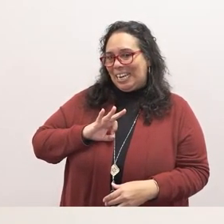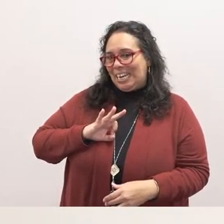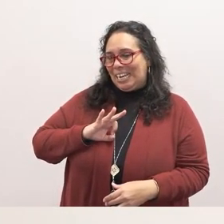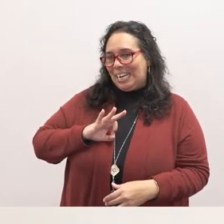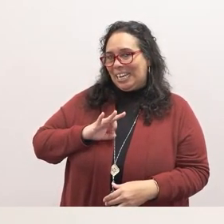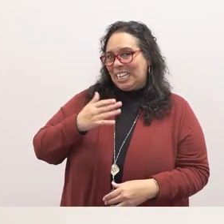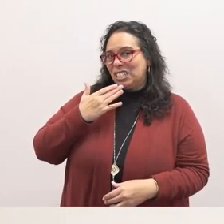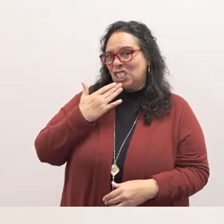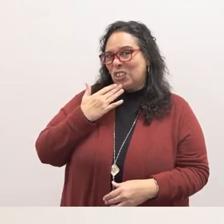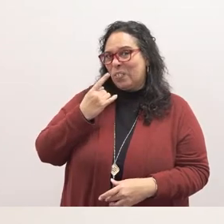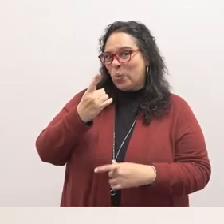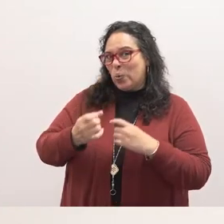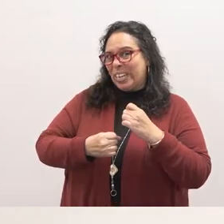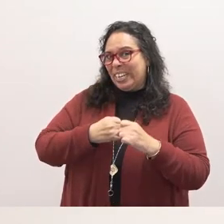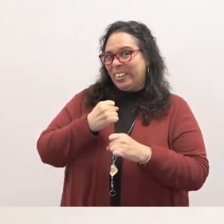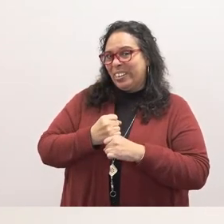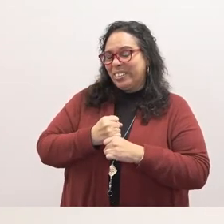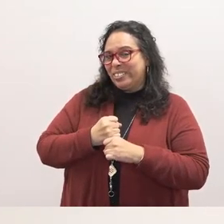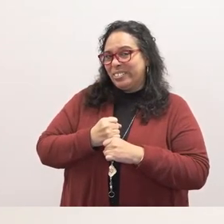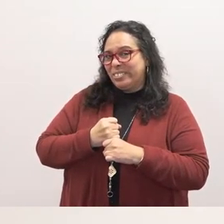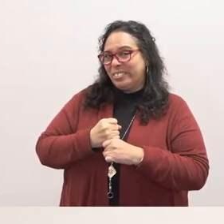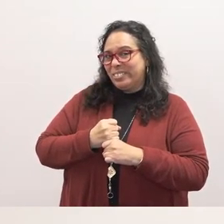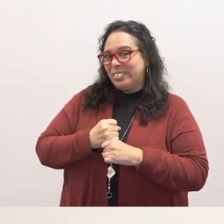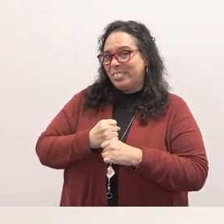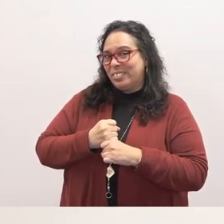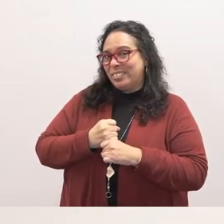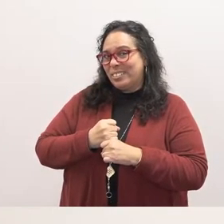for a year, a school year.